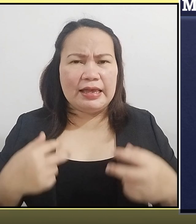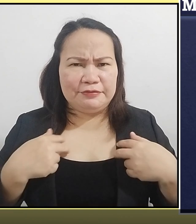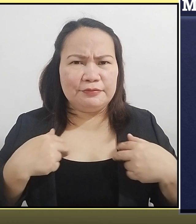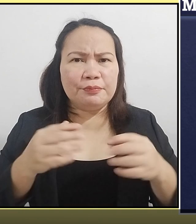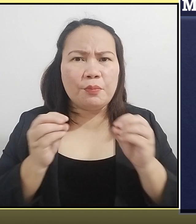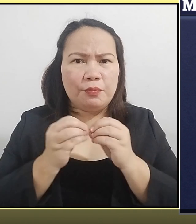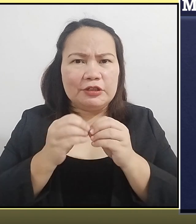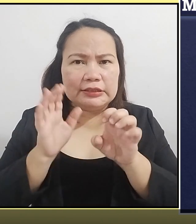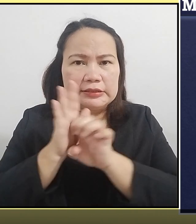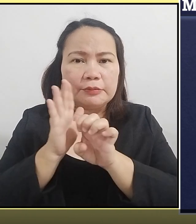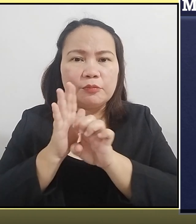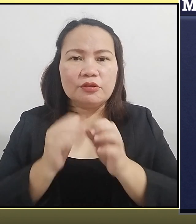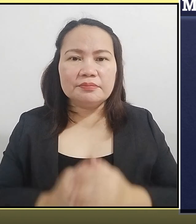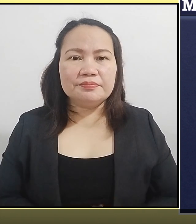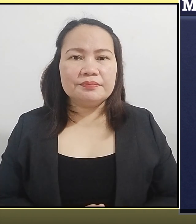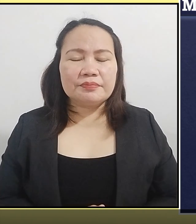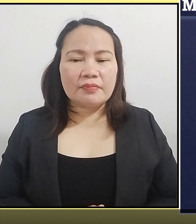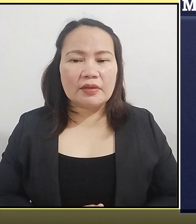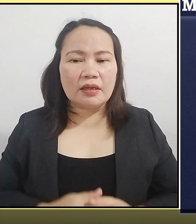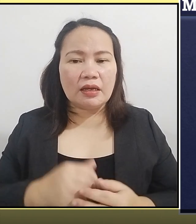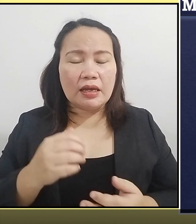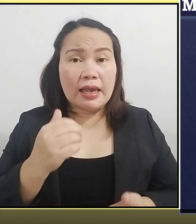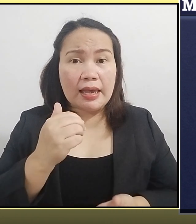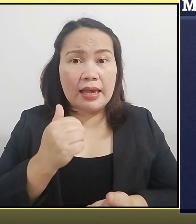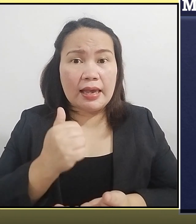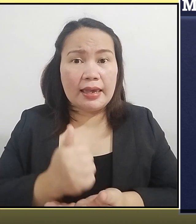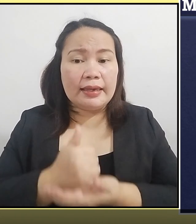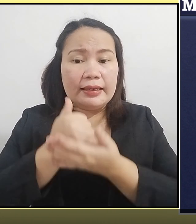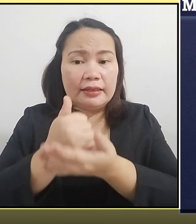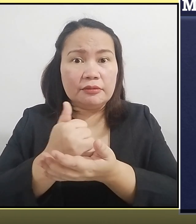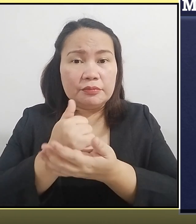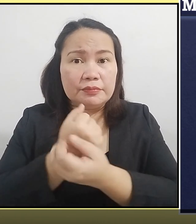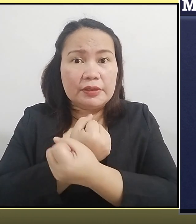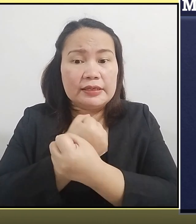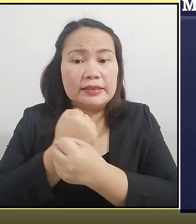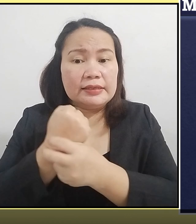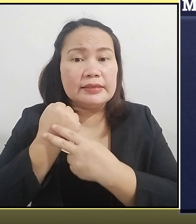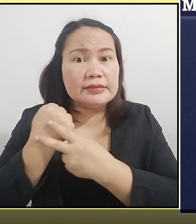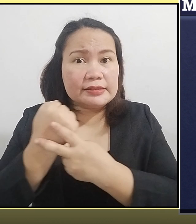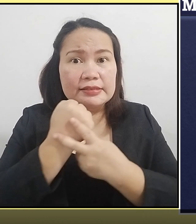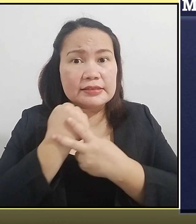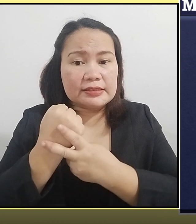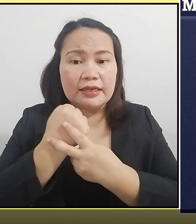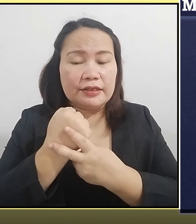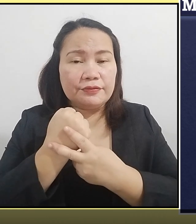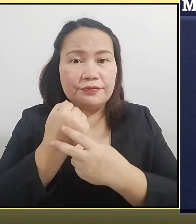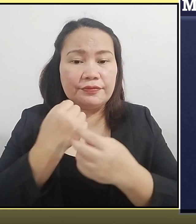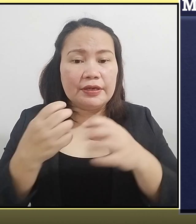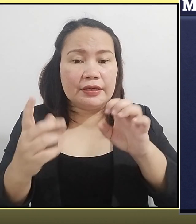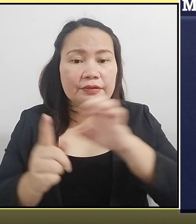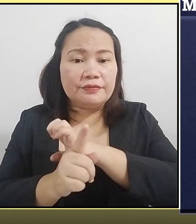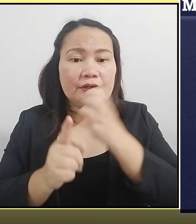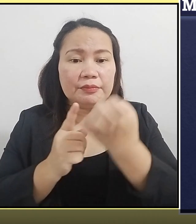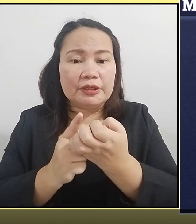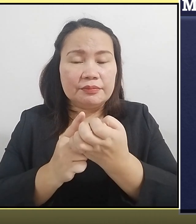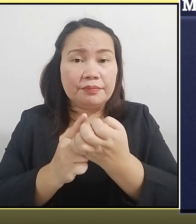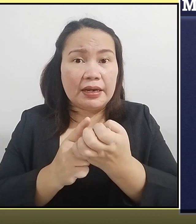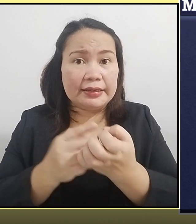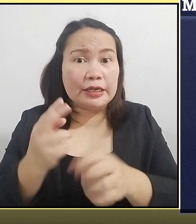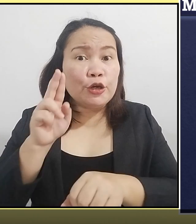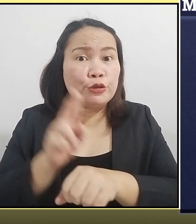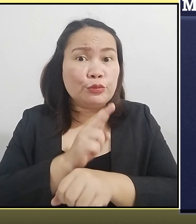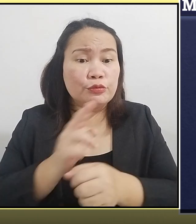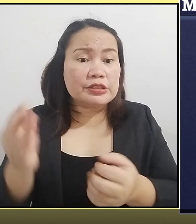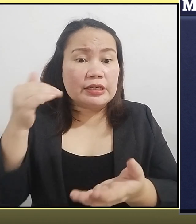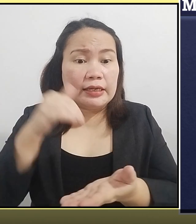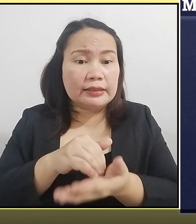more examples. So, help save the environment by recycling bottles, cans, and paper. So,